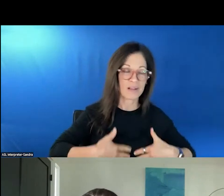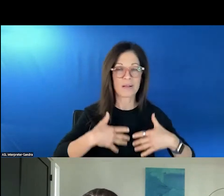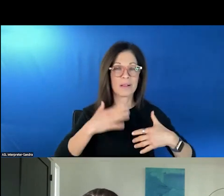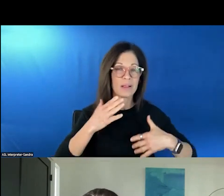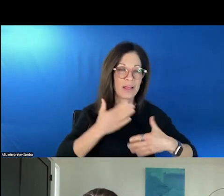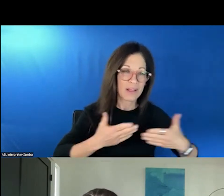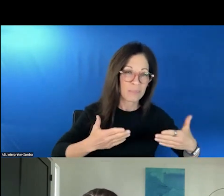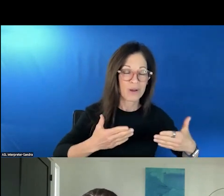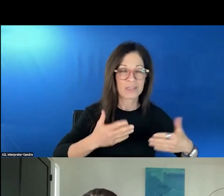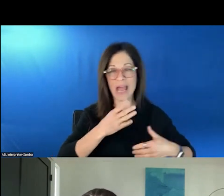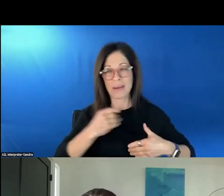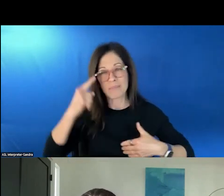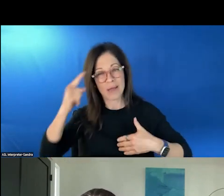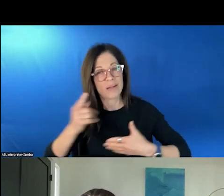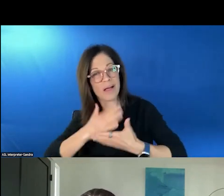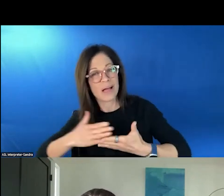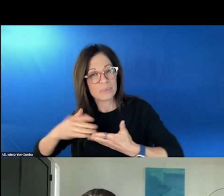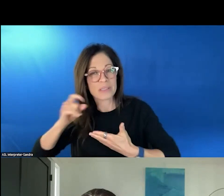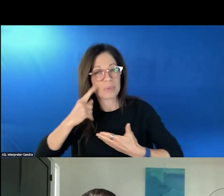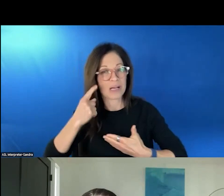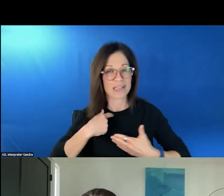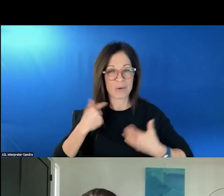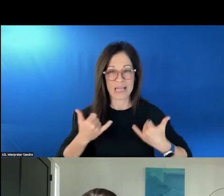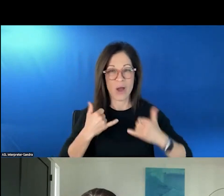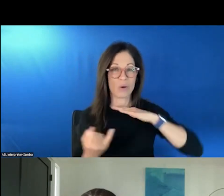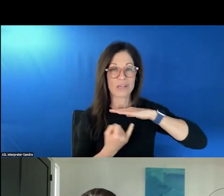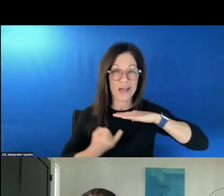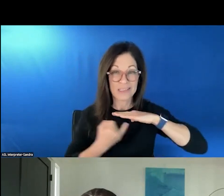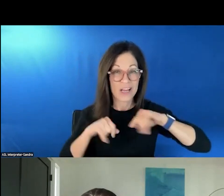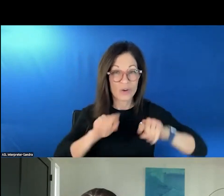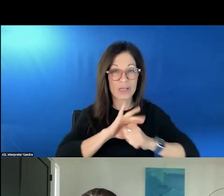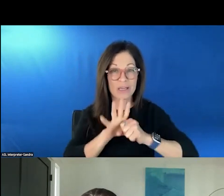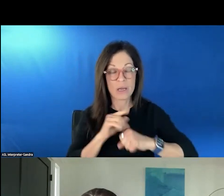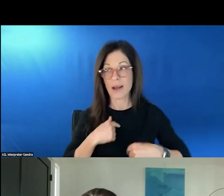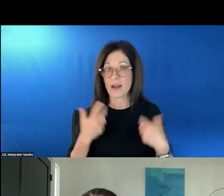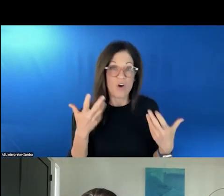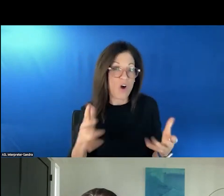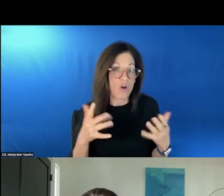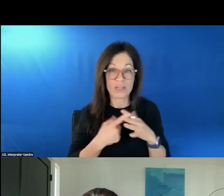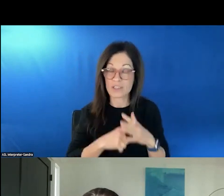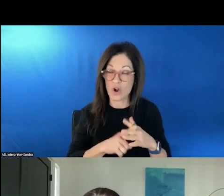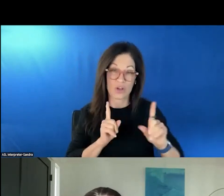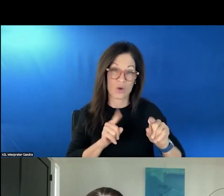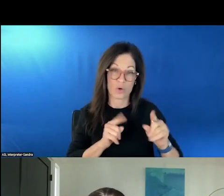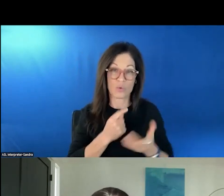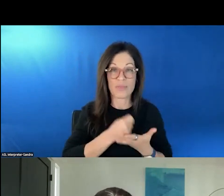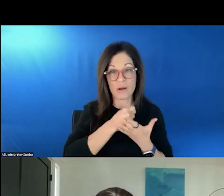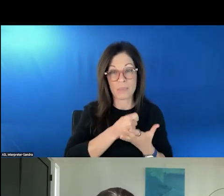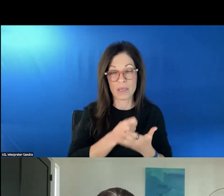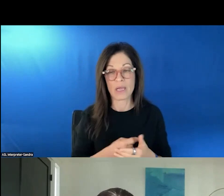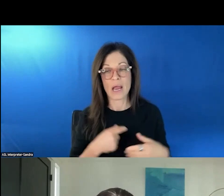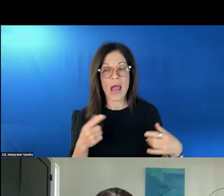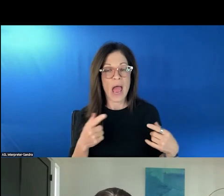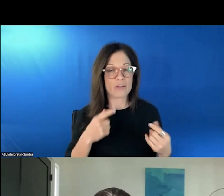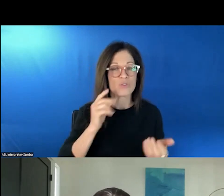aspects and also mental aspects of being isolated. And I had already started going to therapy and dealing with some